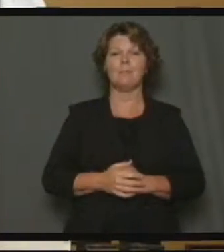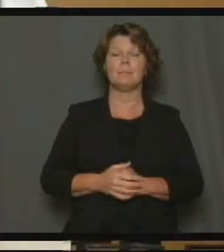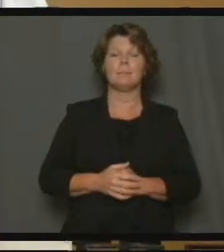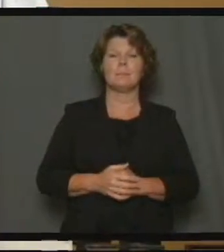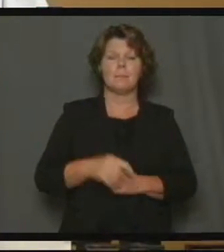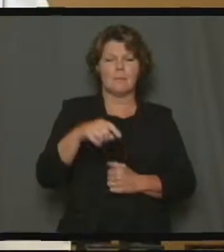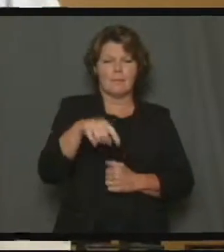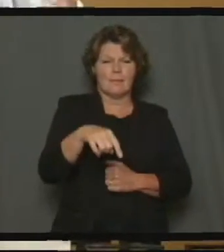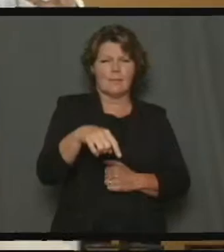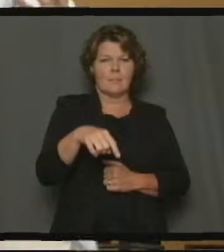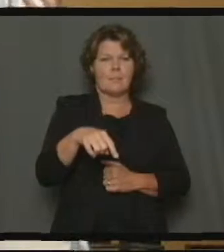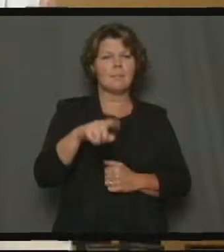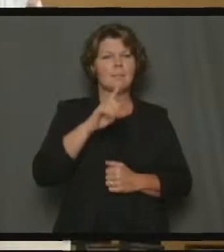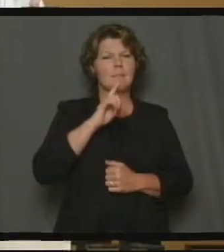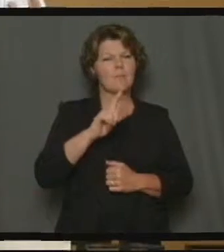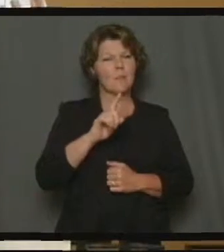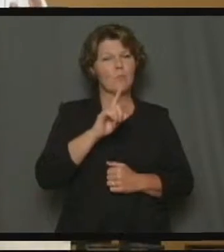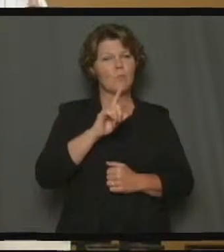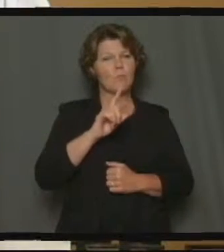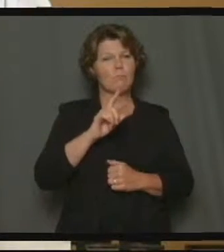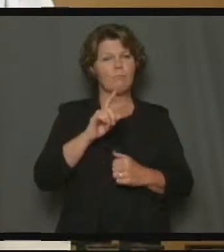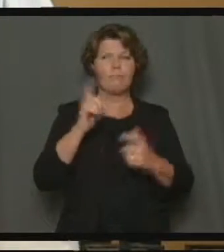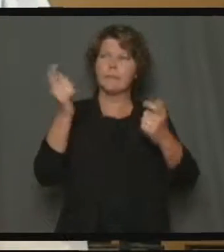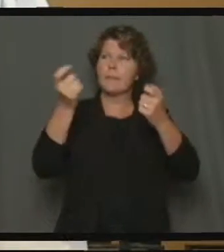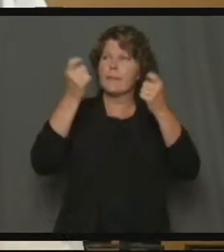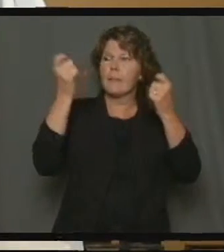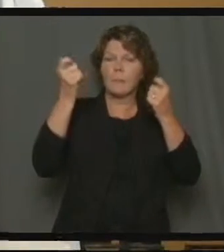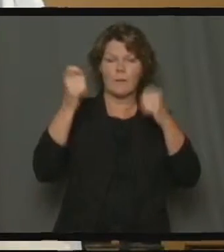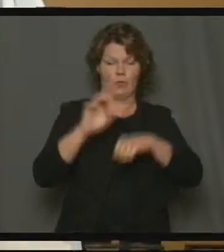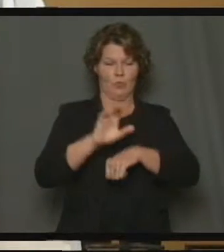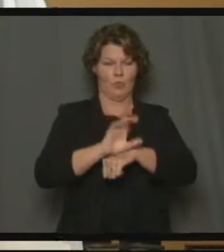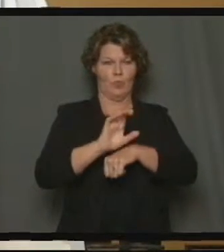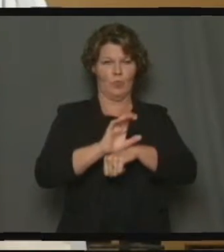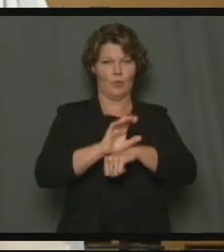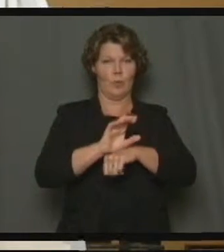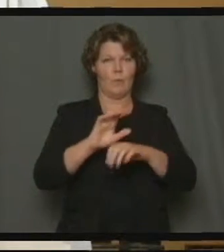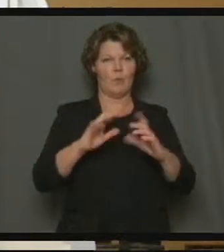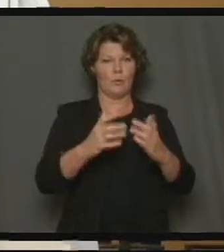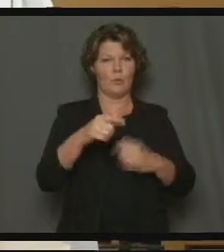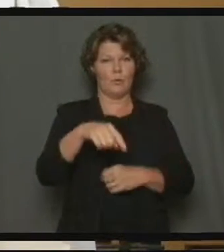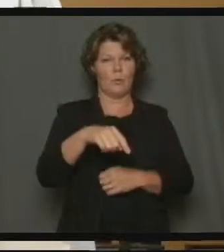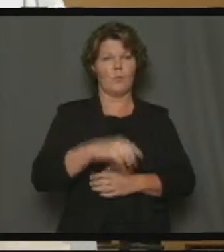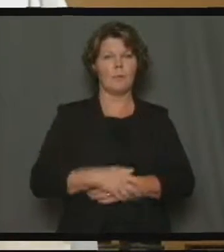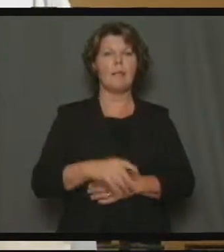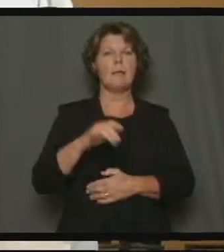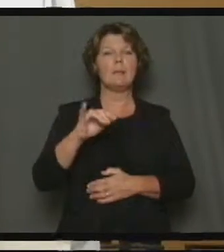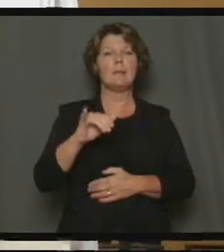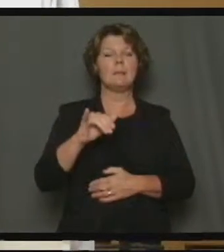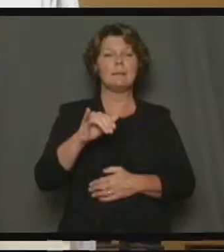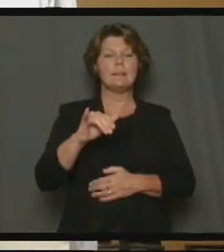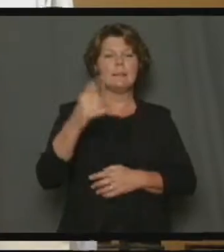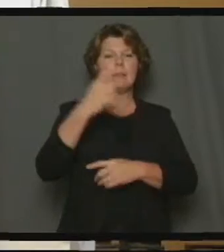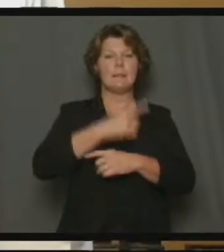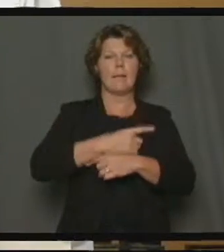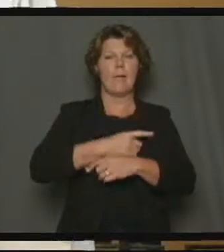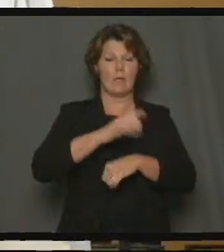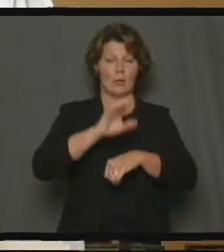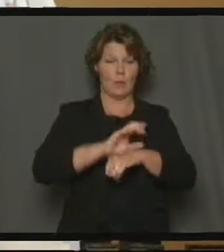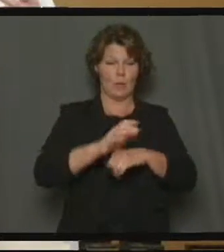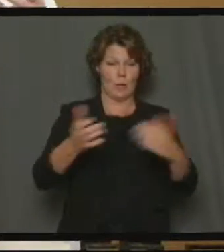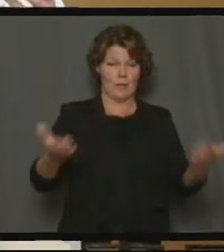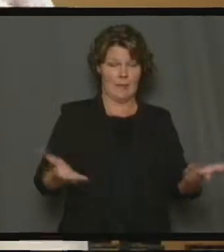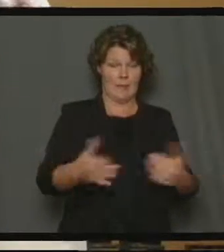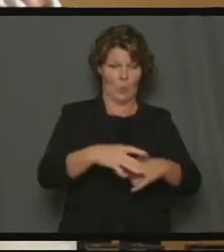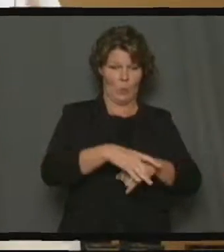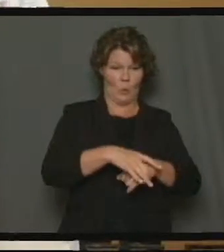truly a celebration of the church. It is the day where the church militant,